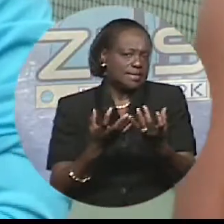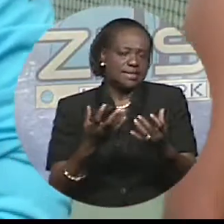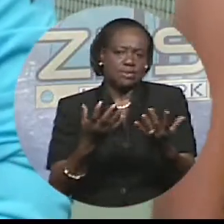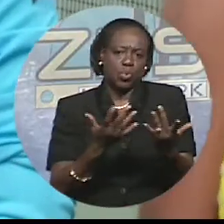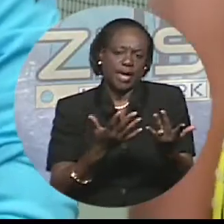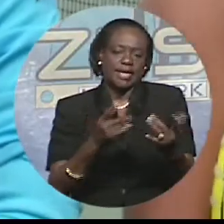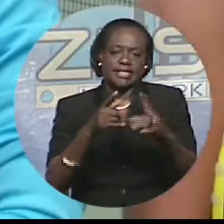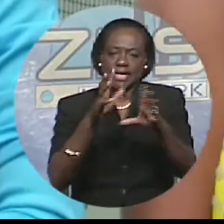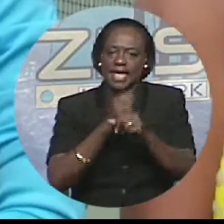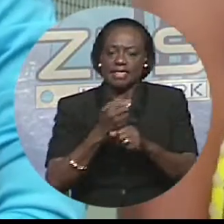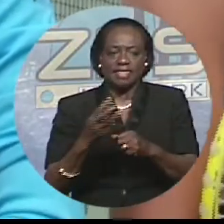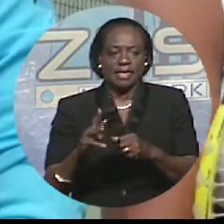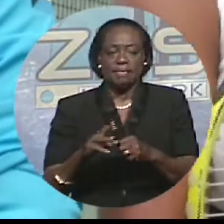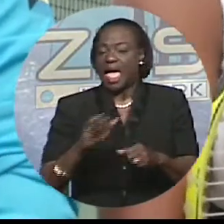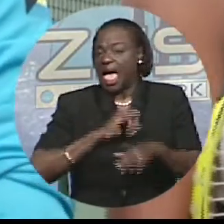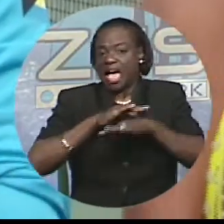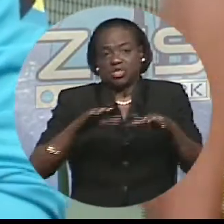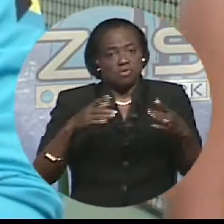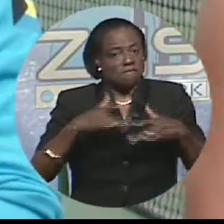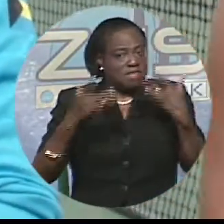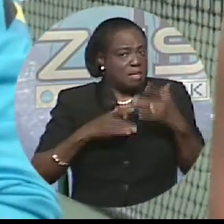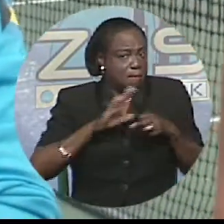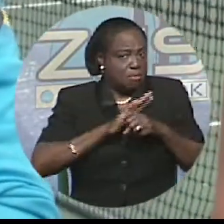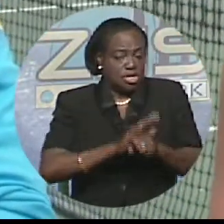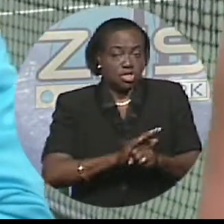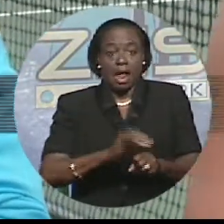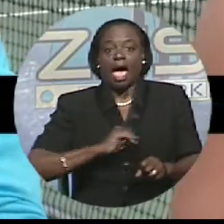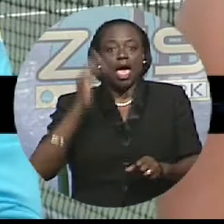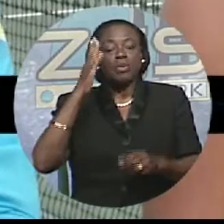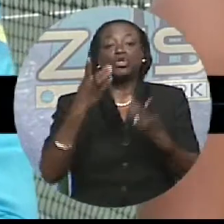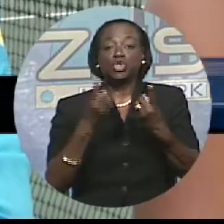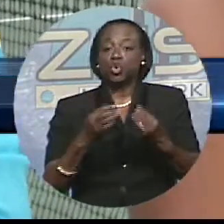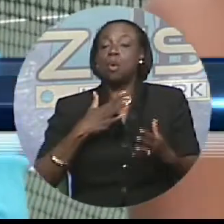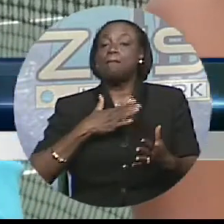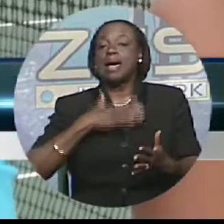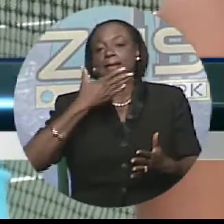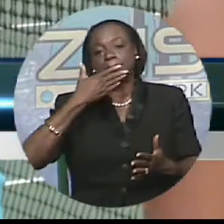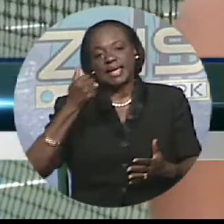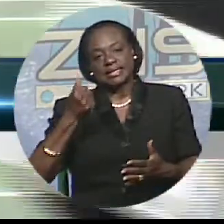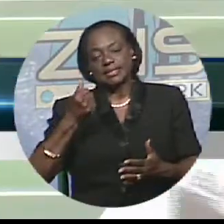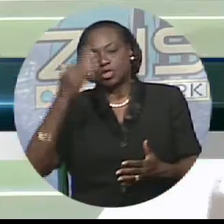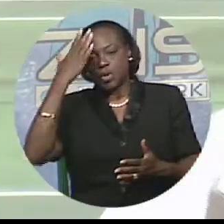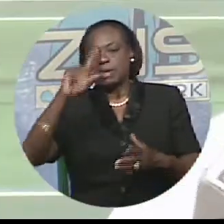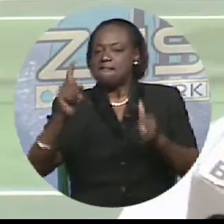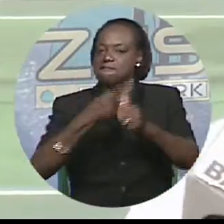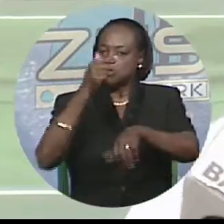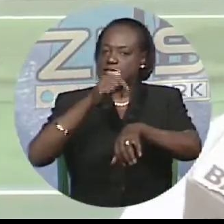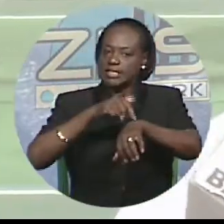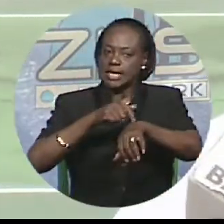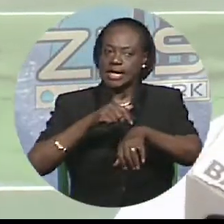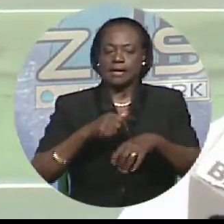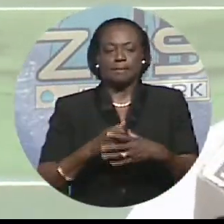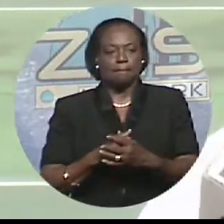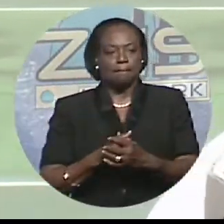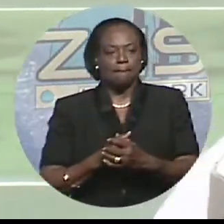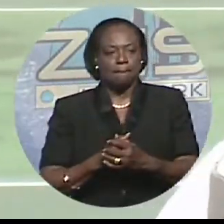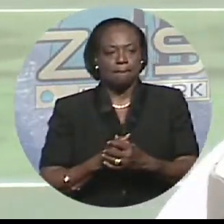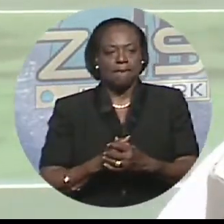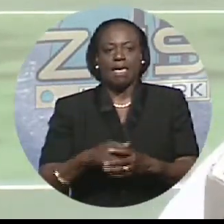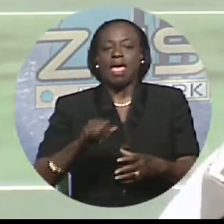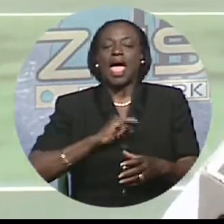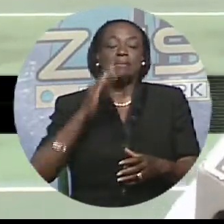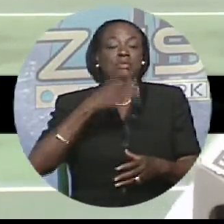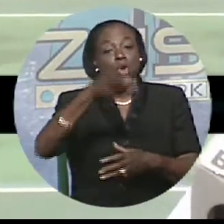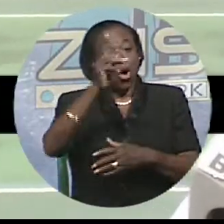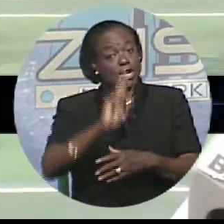much pressure, but I just know that I'm going to try my best, knowing that this is my first time on this trip. It feels really good. I'm really honored to make it for the